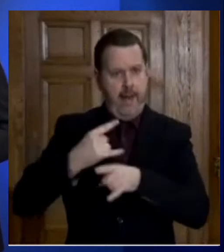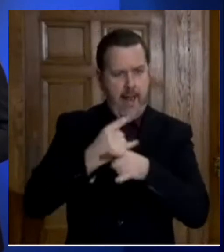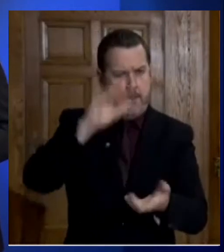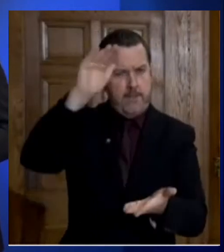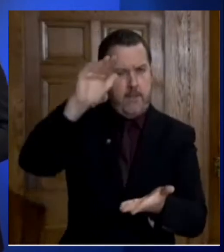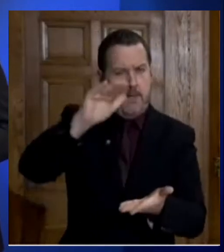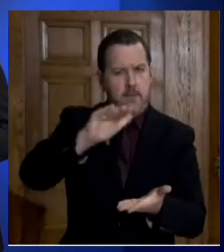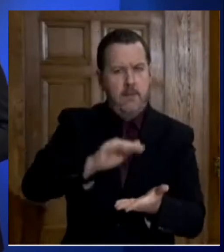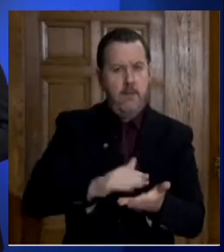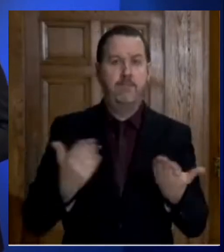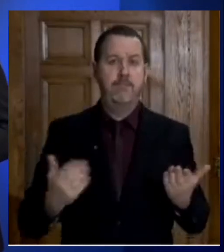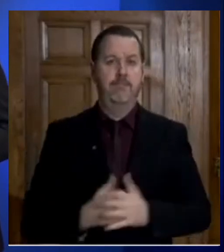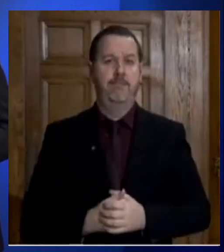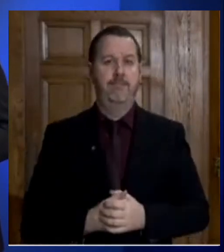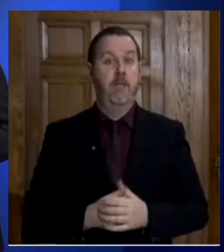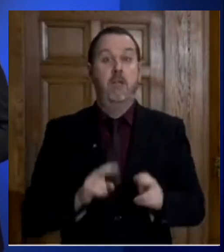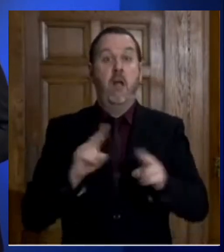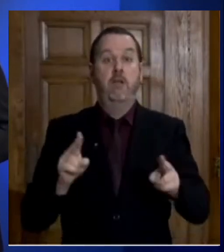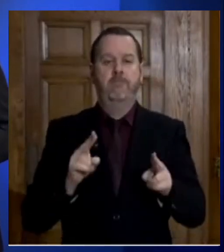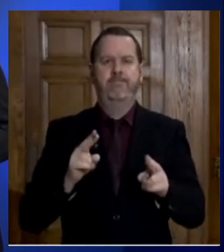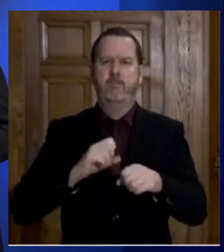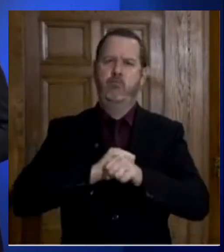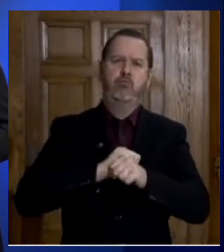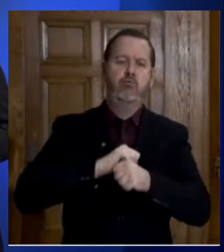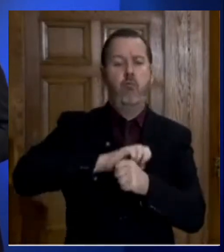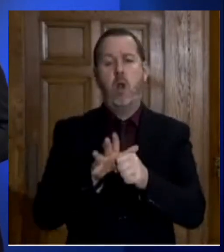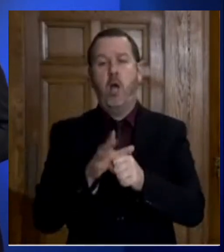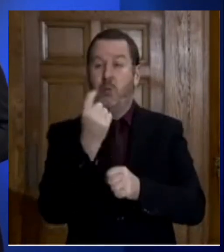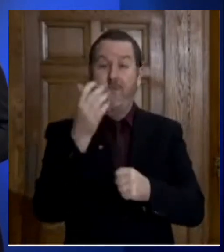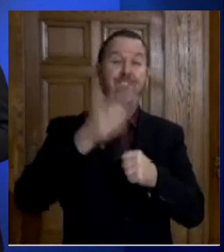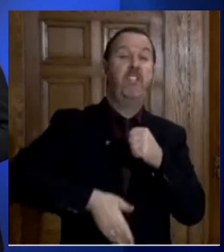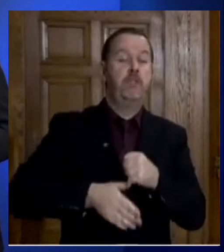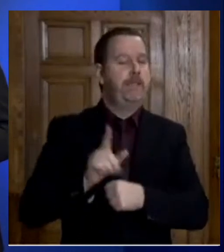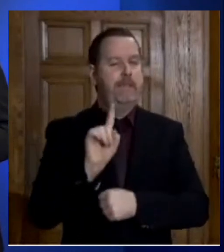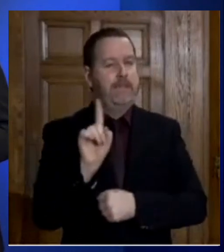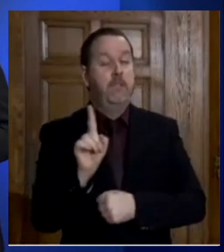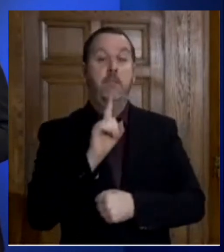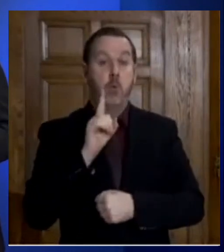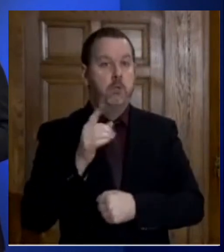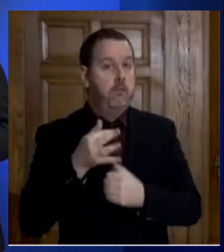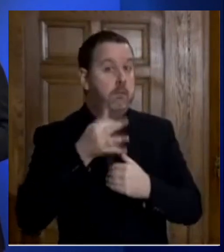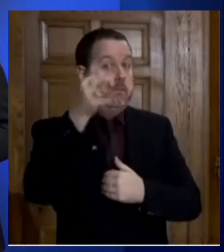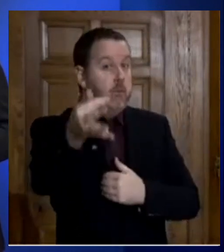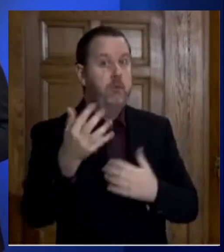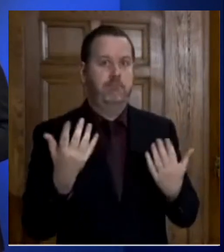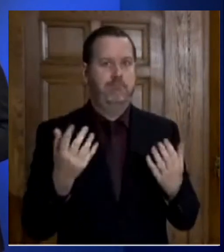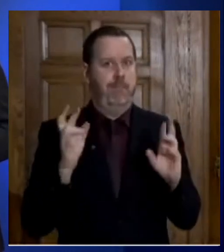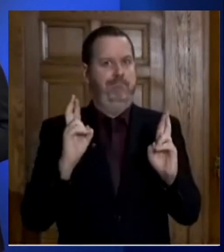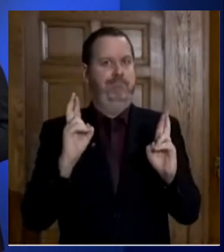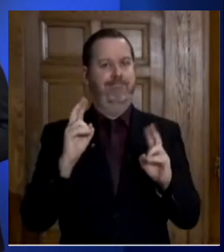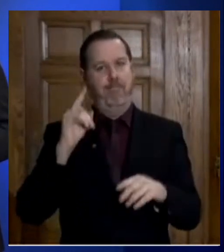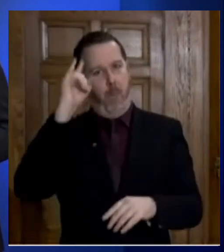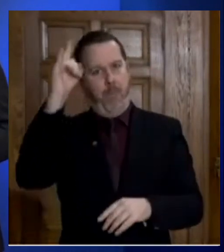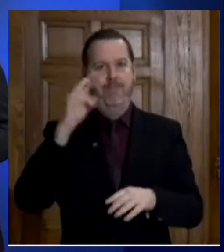no means out of the woods, as the Minister has said, there is hope for better times ahead. The current